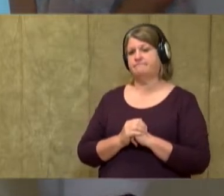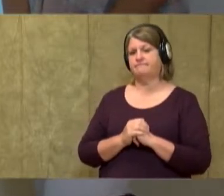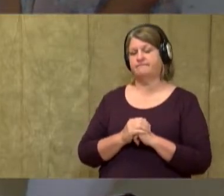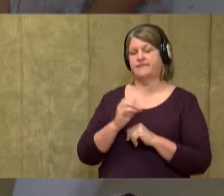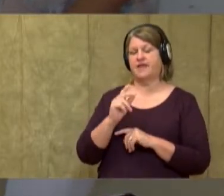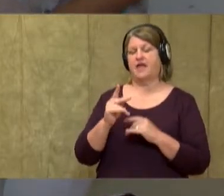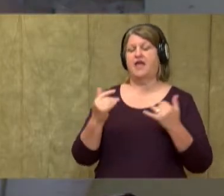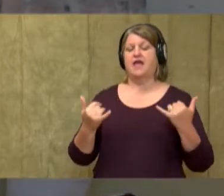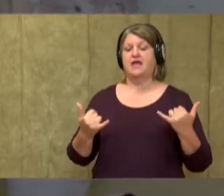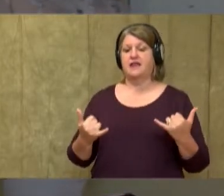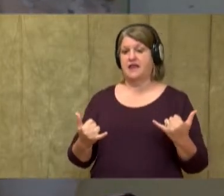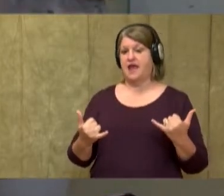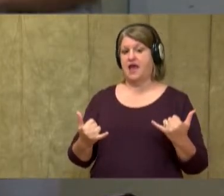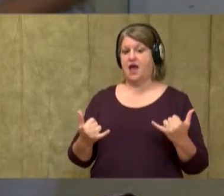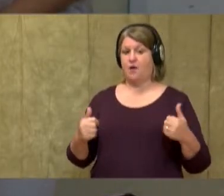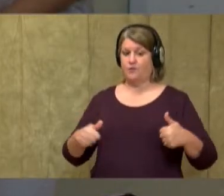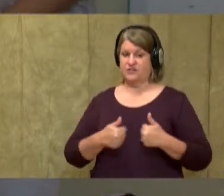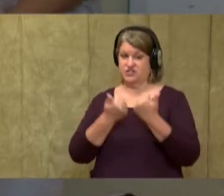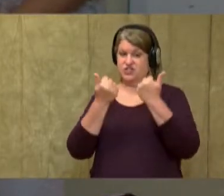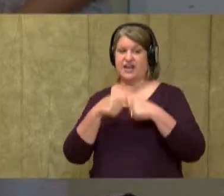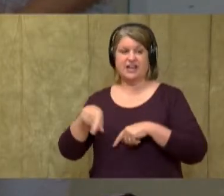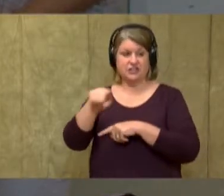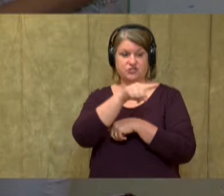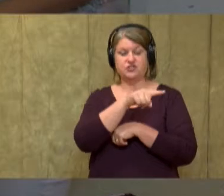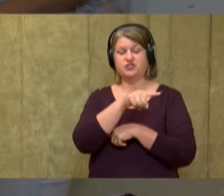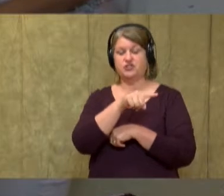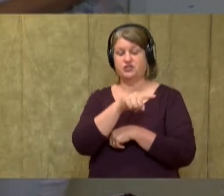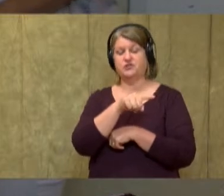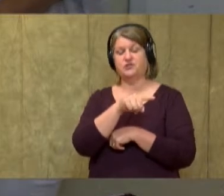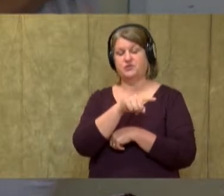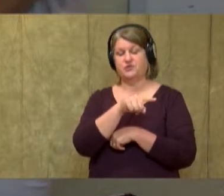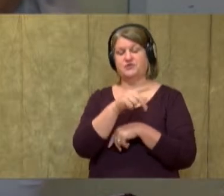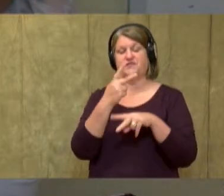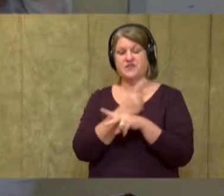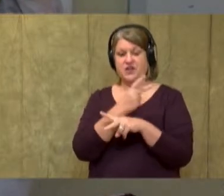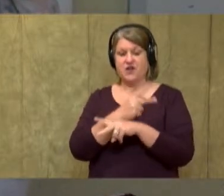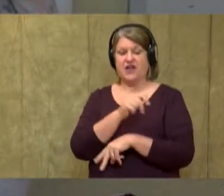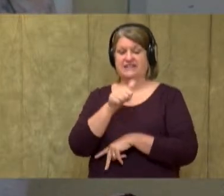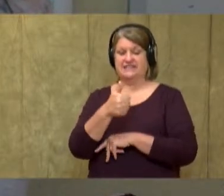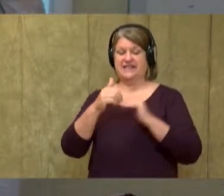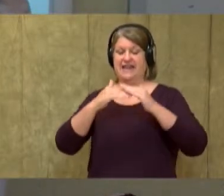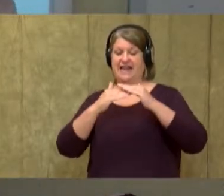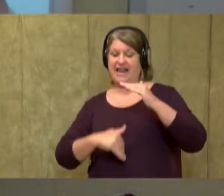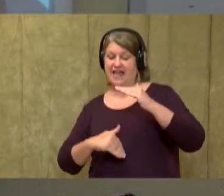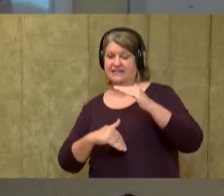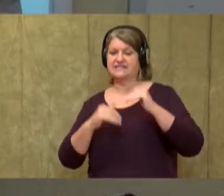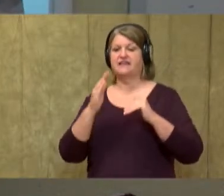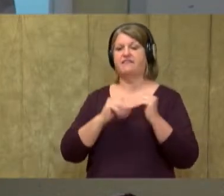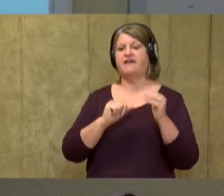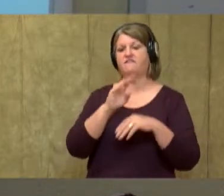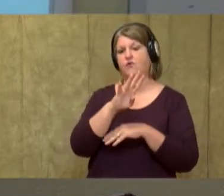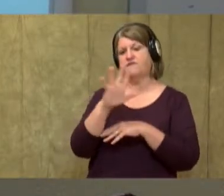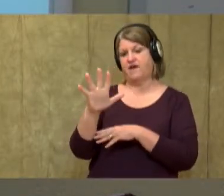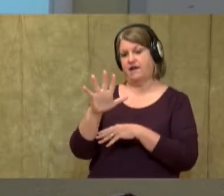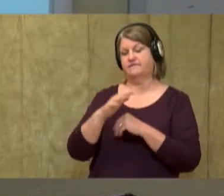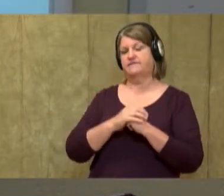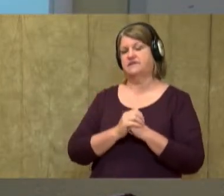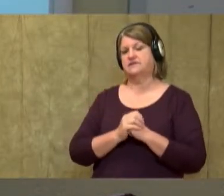Okay, now I want to challenge you to do 10 less than 45. 10 less than